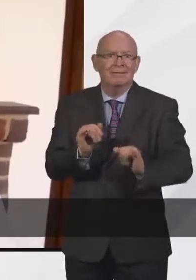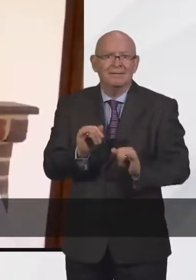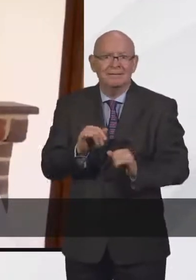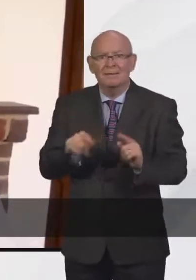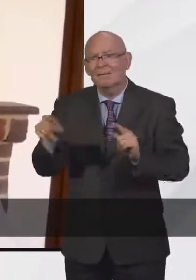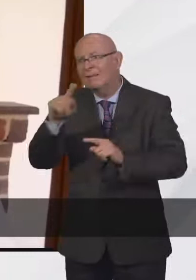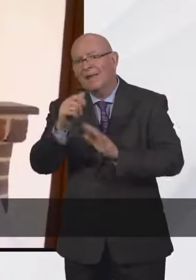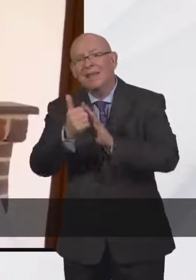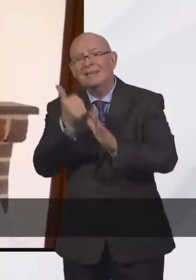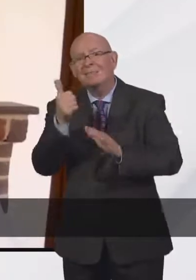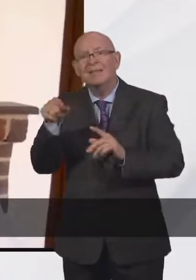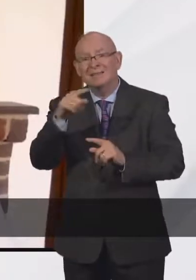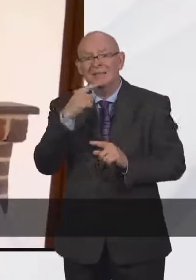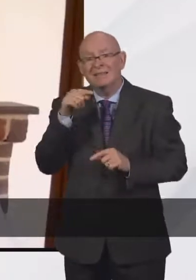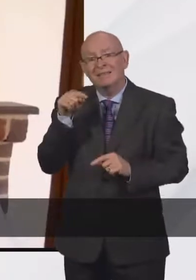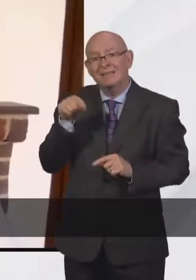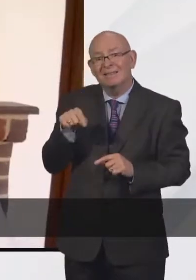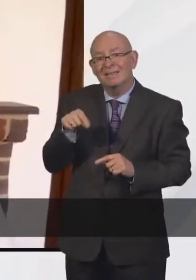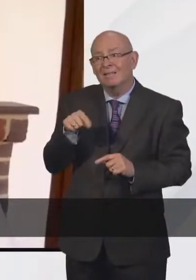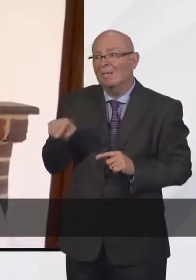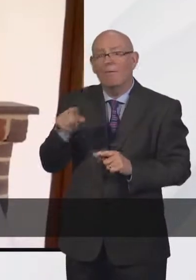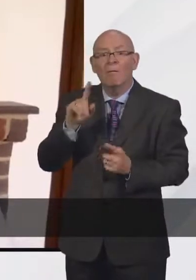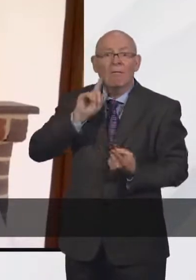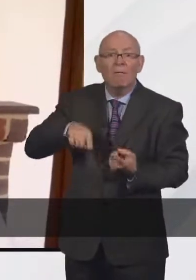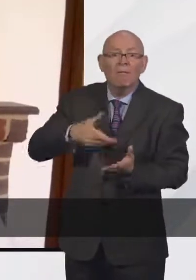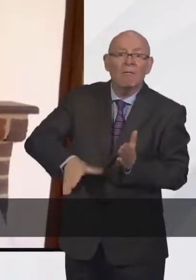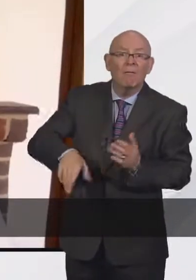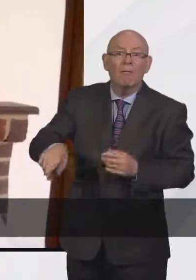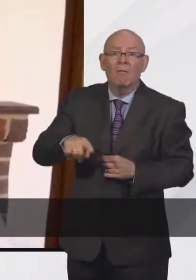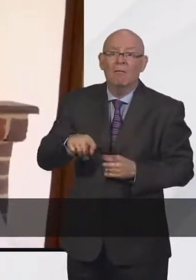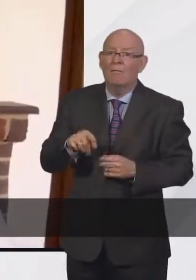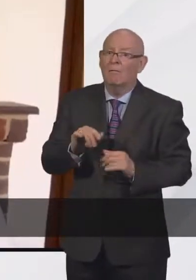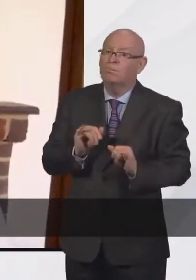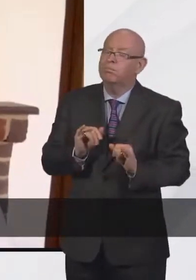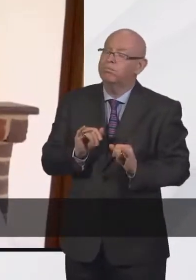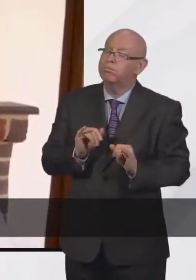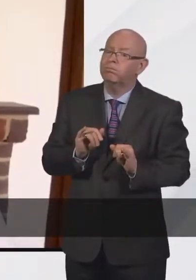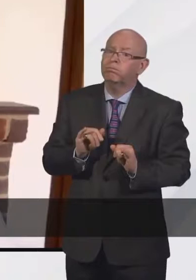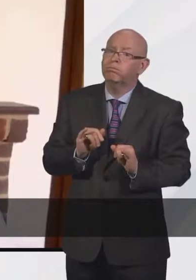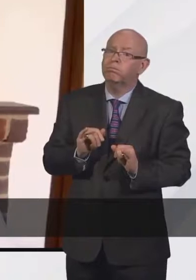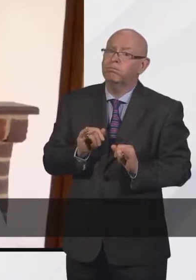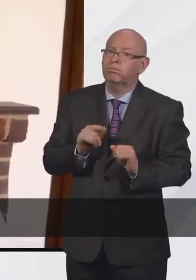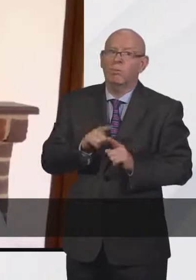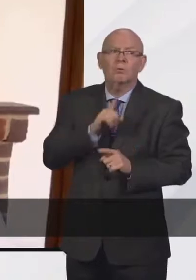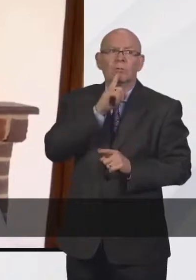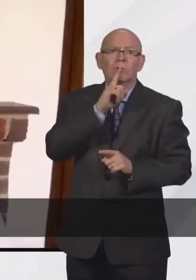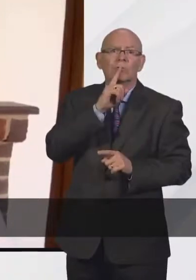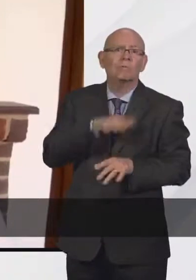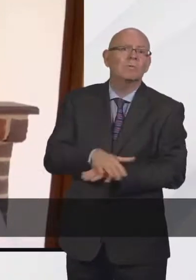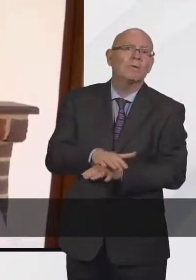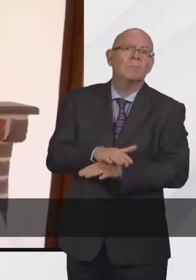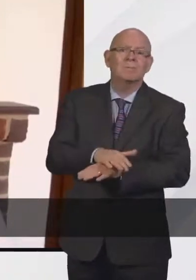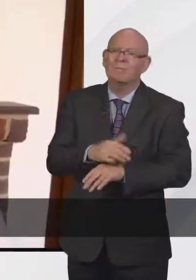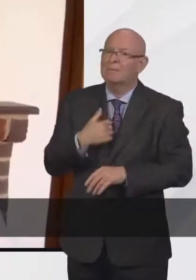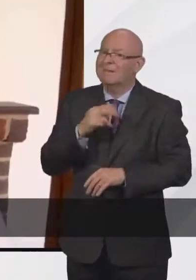recently become a father again, and these systemic disadvantages are challenges your son will never have to face. You've applauded footballer Marcus Rashford's